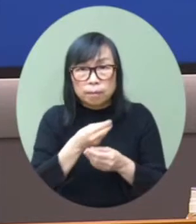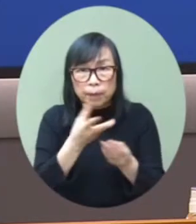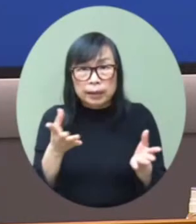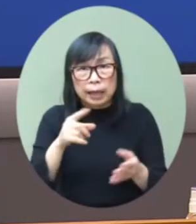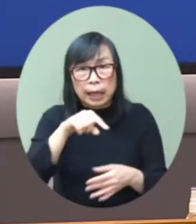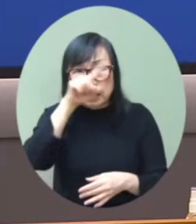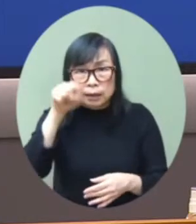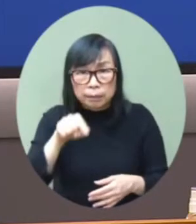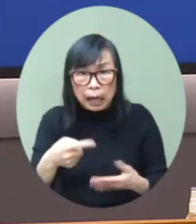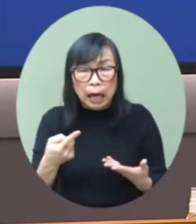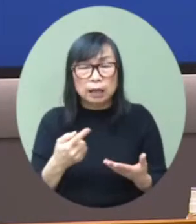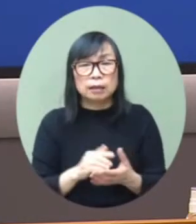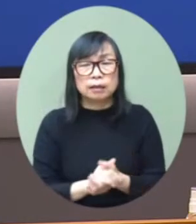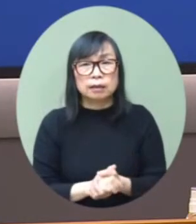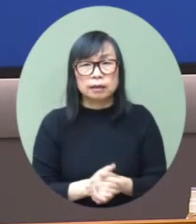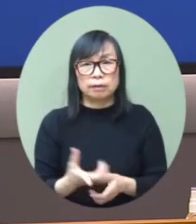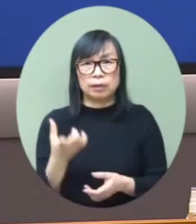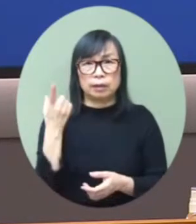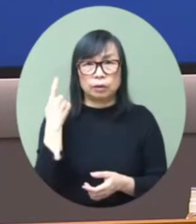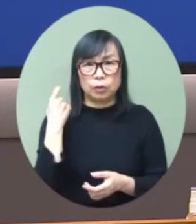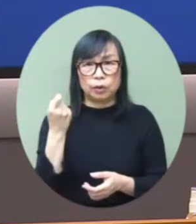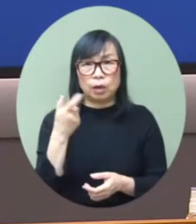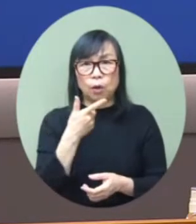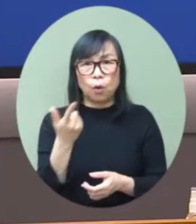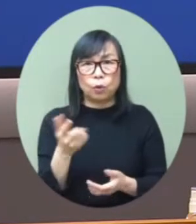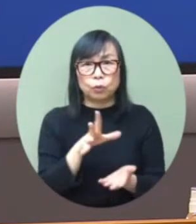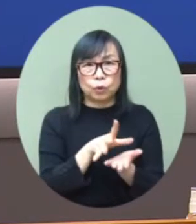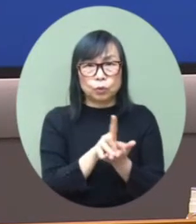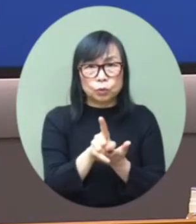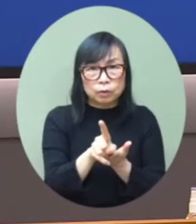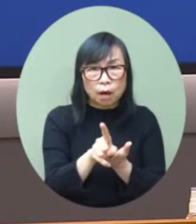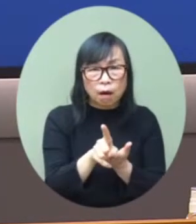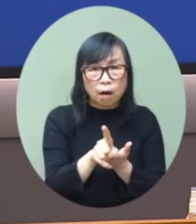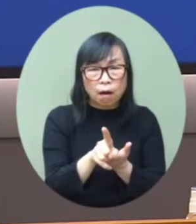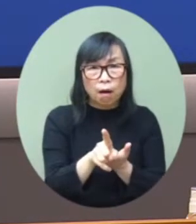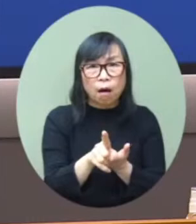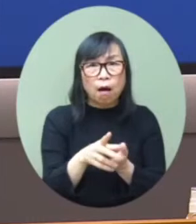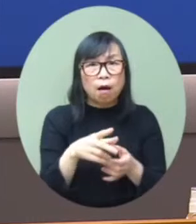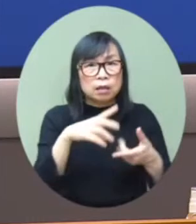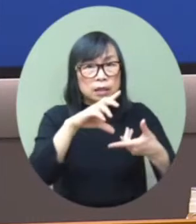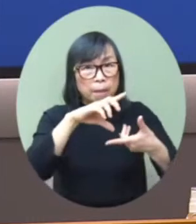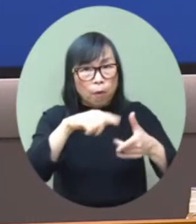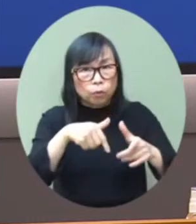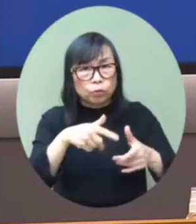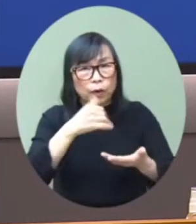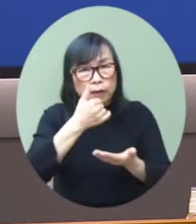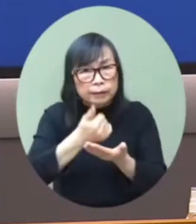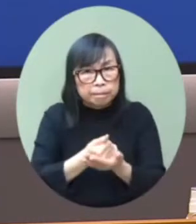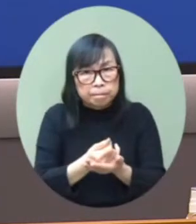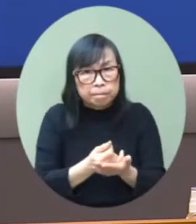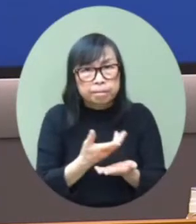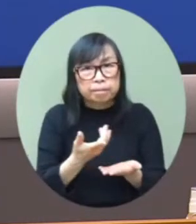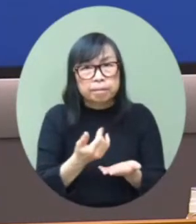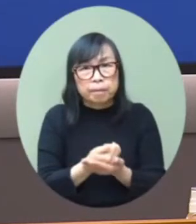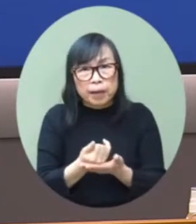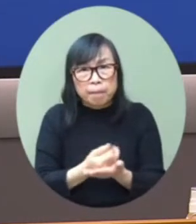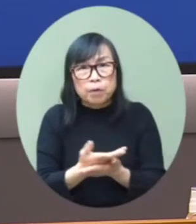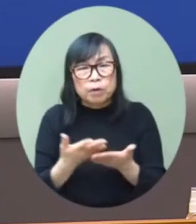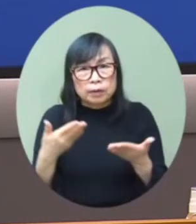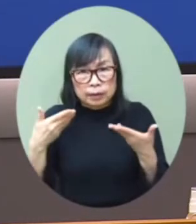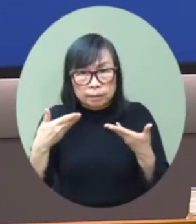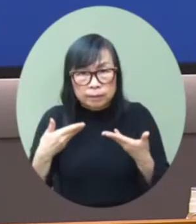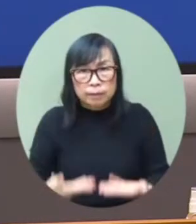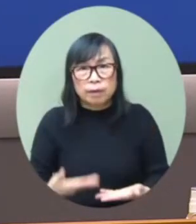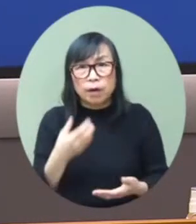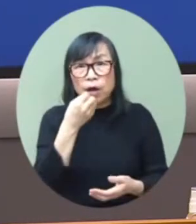Why and provide you an update? Most recently, a lot of the academics been using